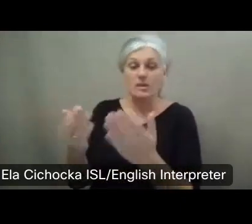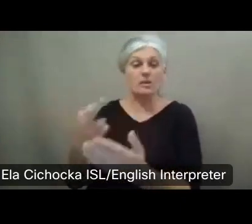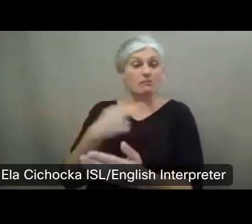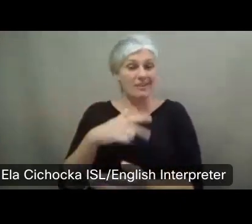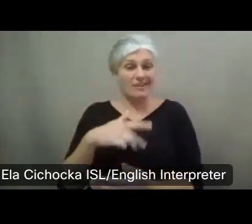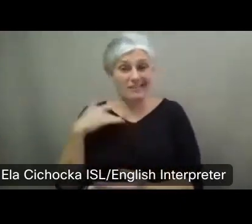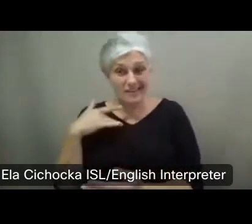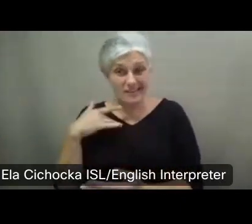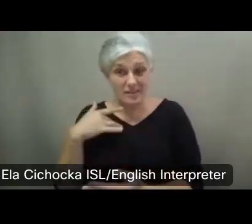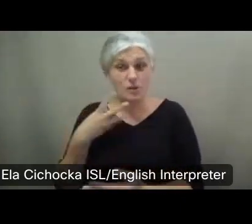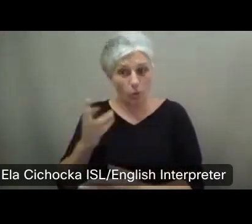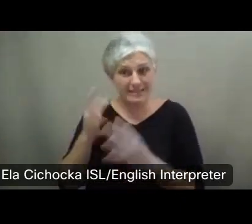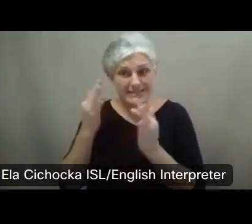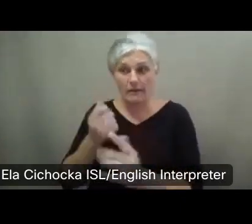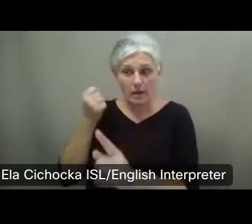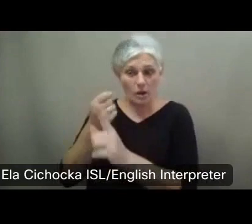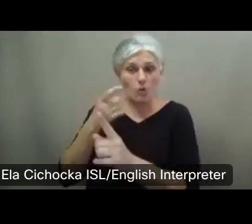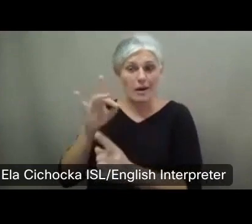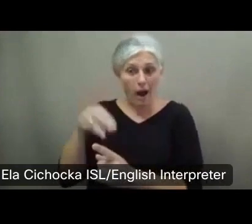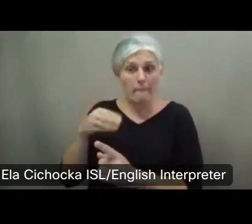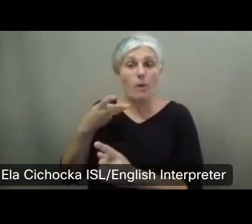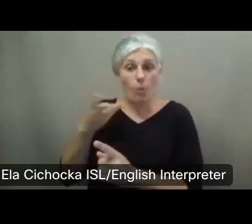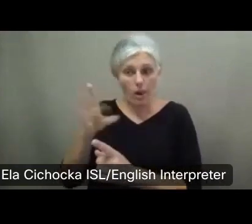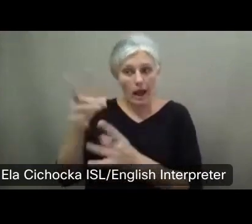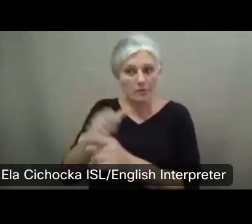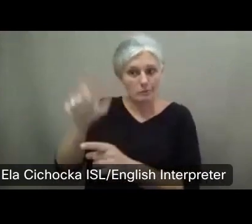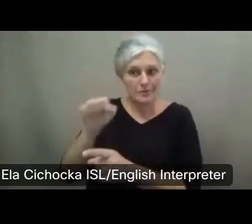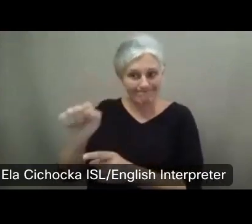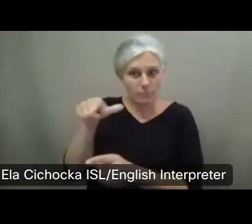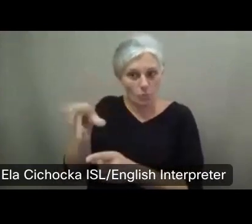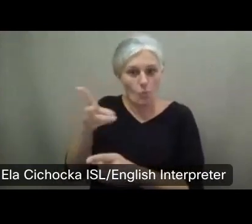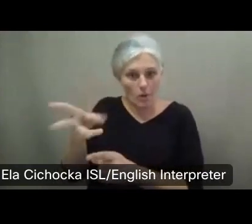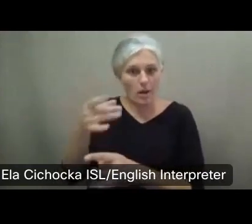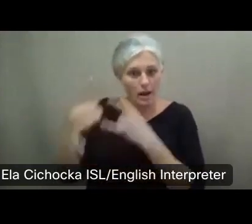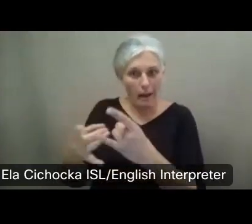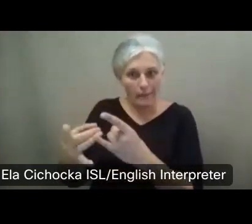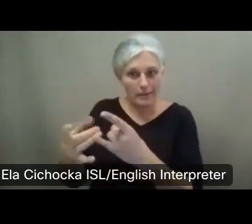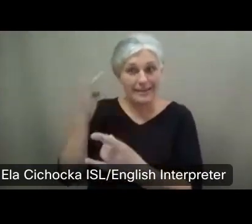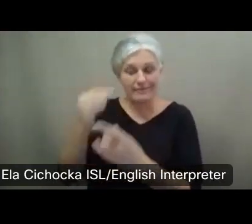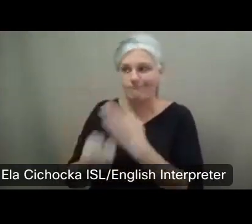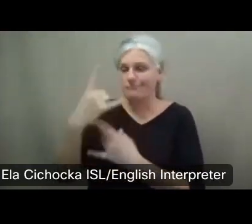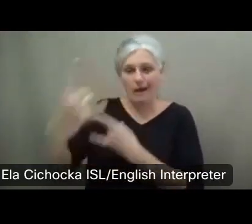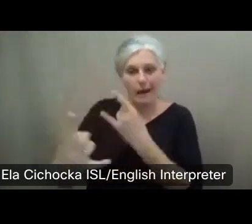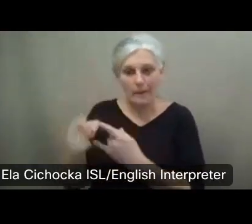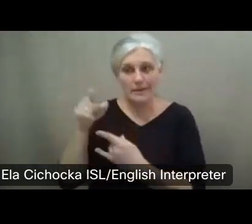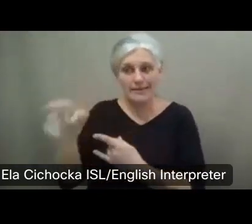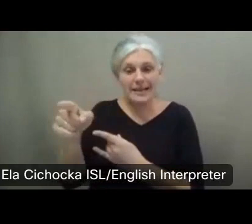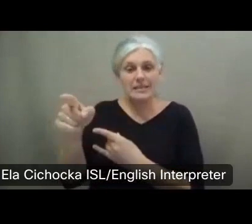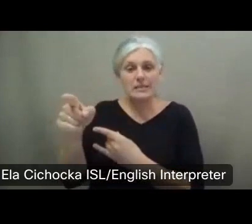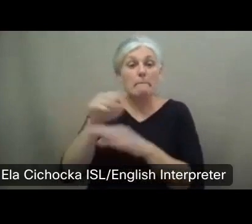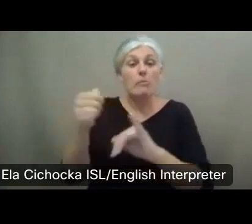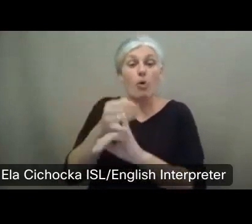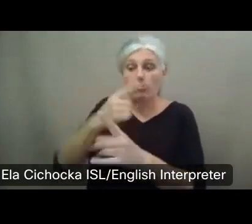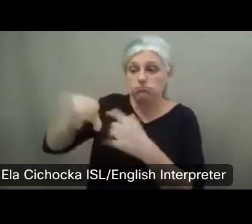an impact and there will be harm as a result of patient safety incidents, and that those relevant people and people that